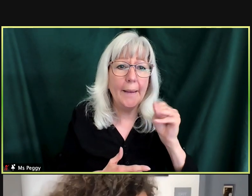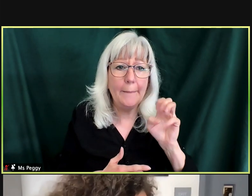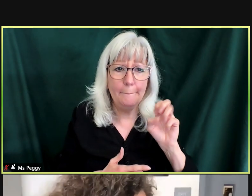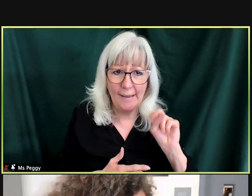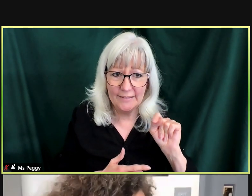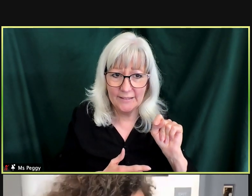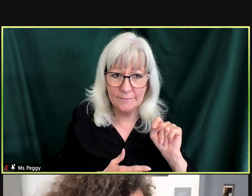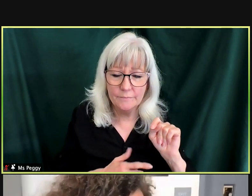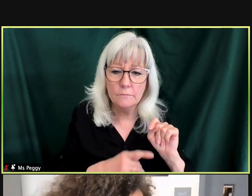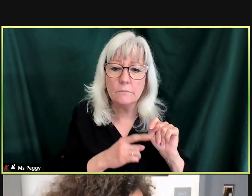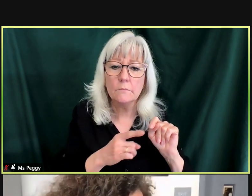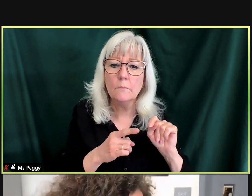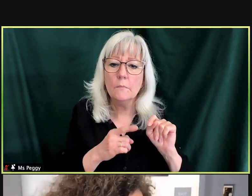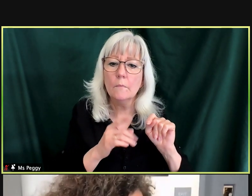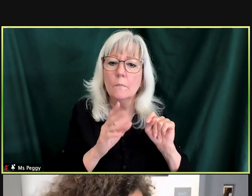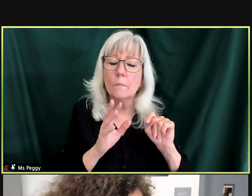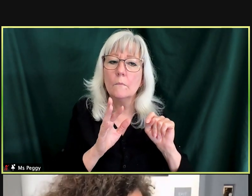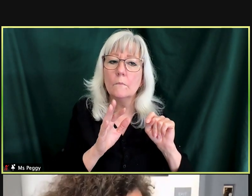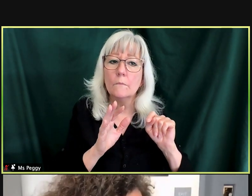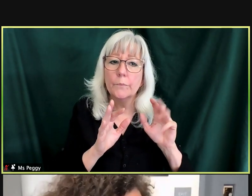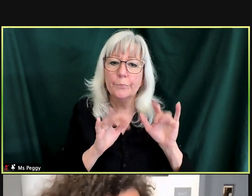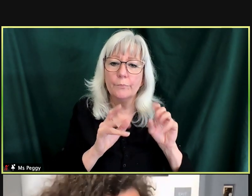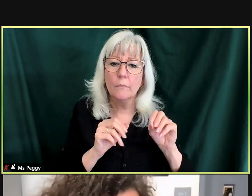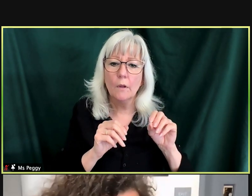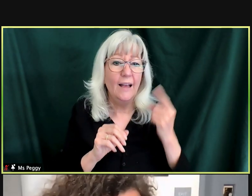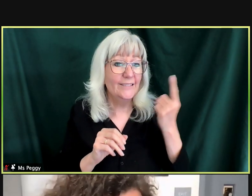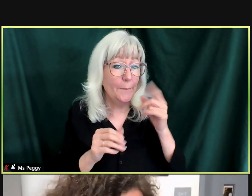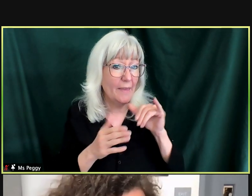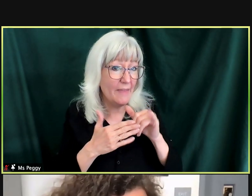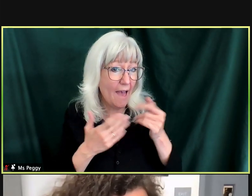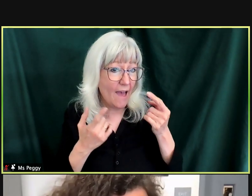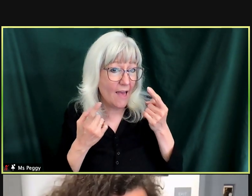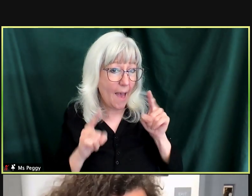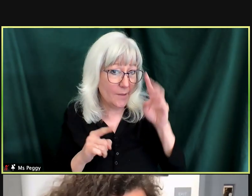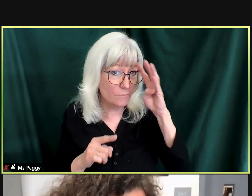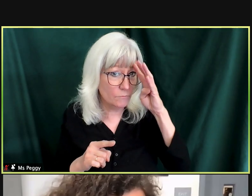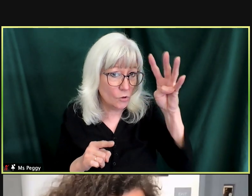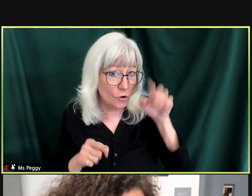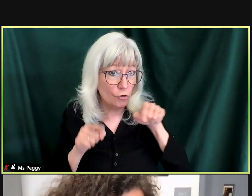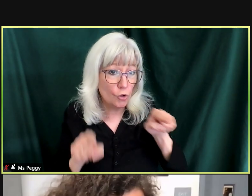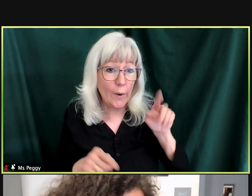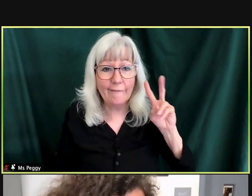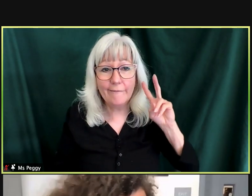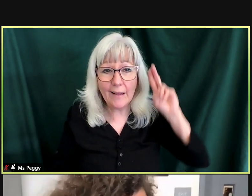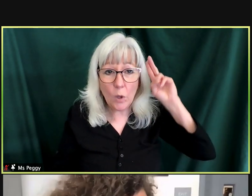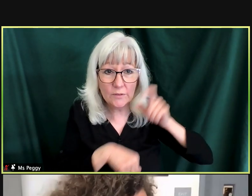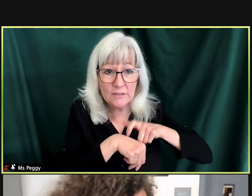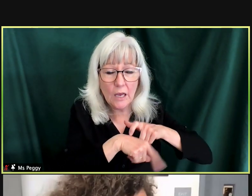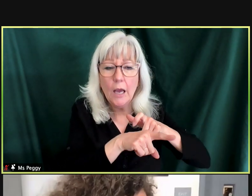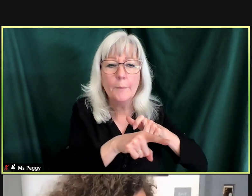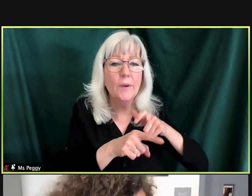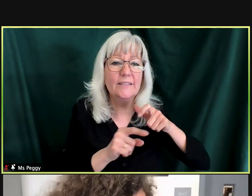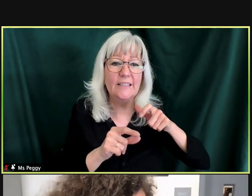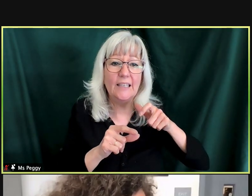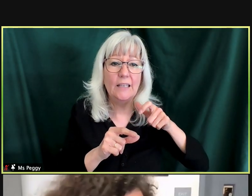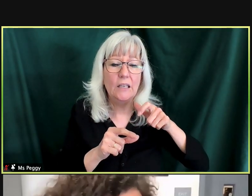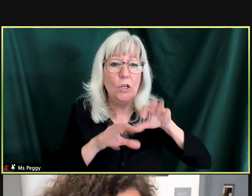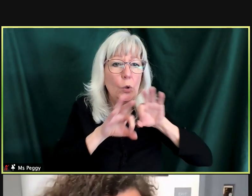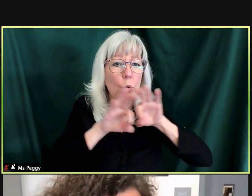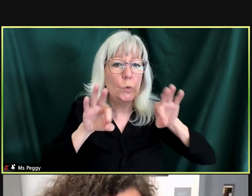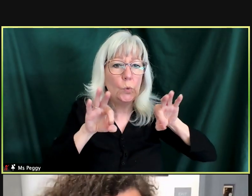Something that got invented during like Van Gogh's lifetime was the paint tube, because before this time people had to make their